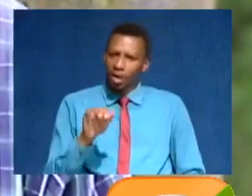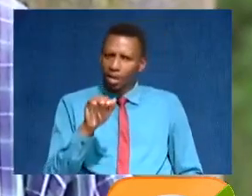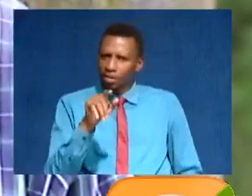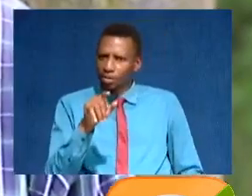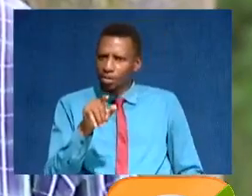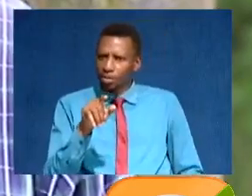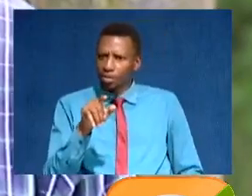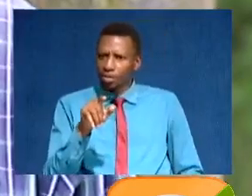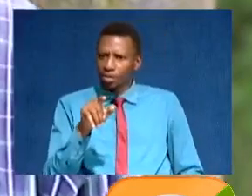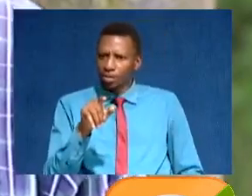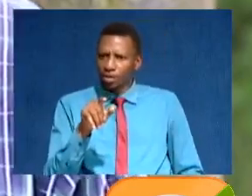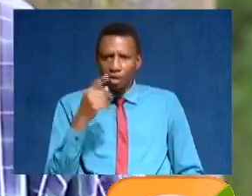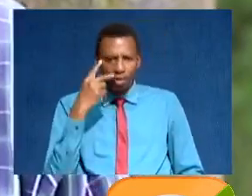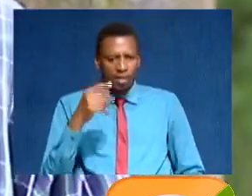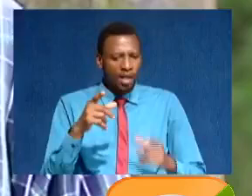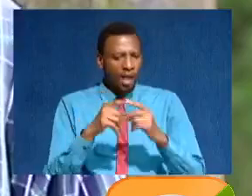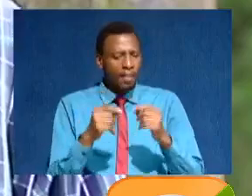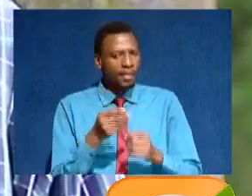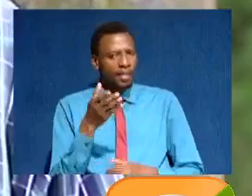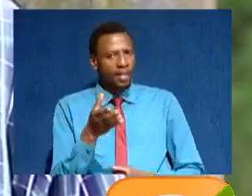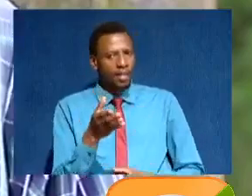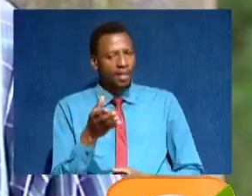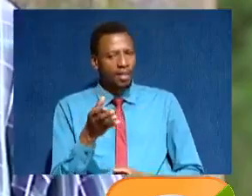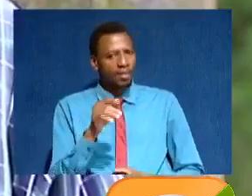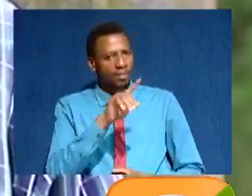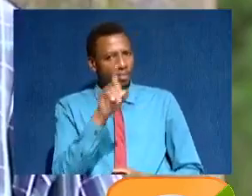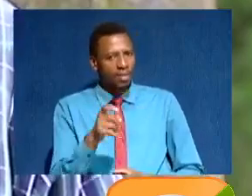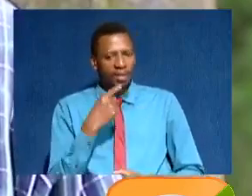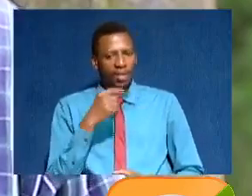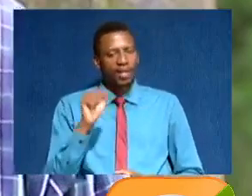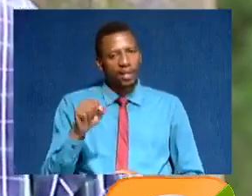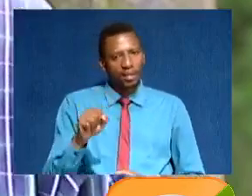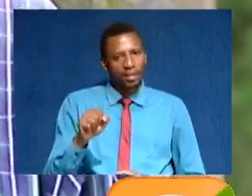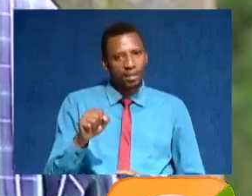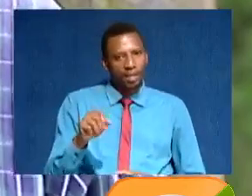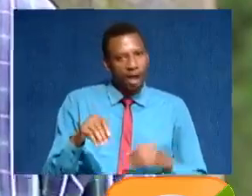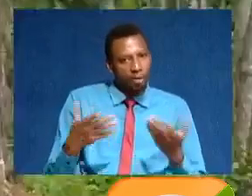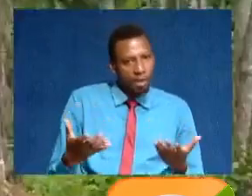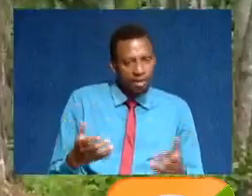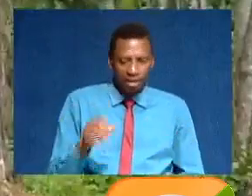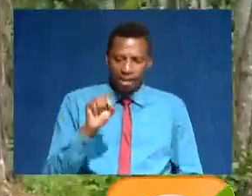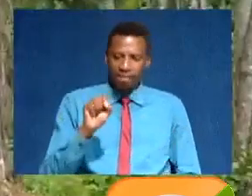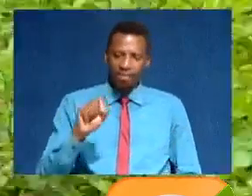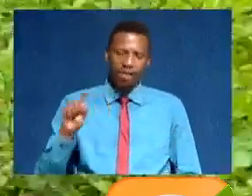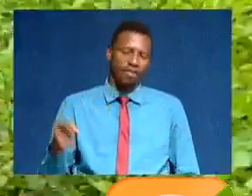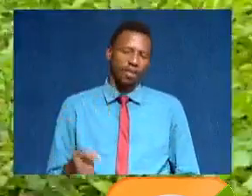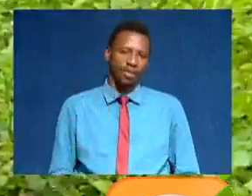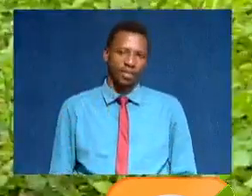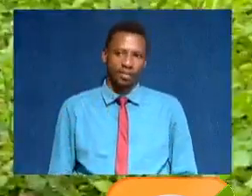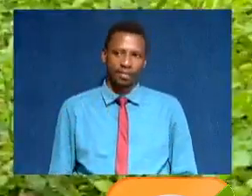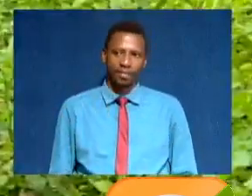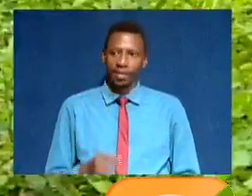seen a certain message there? I said, yes. Of how much? It was 55,000.